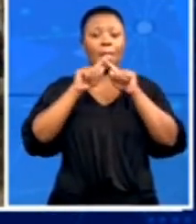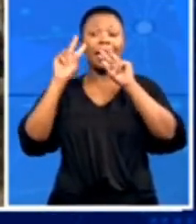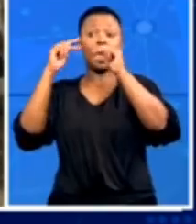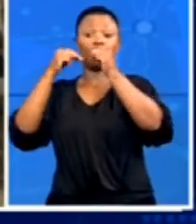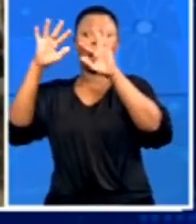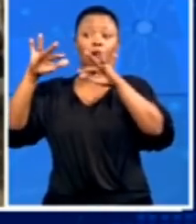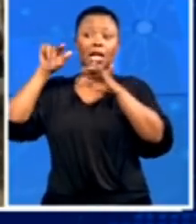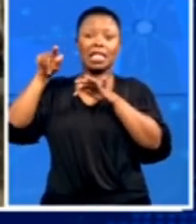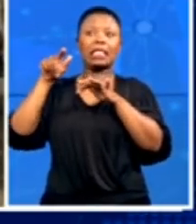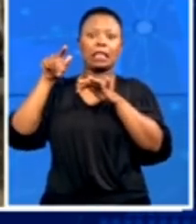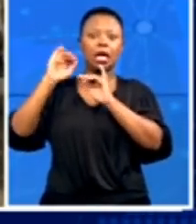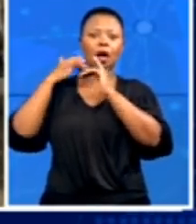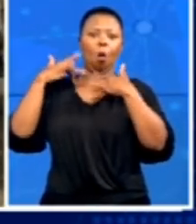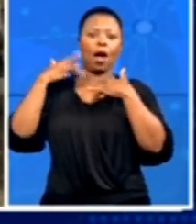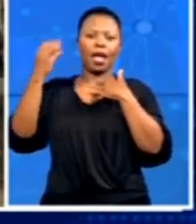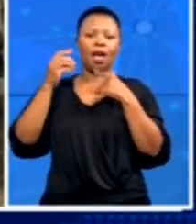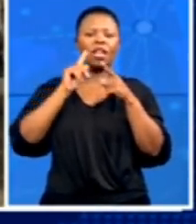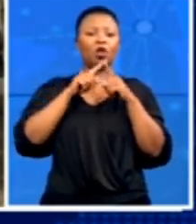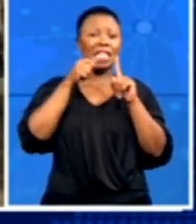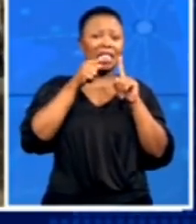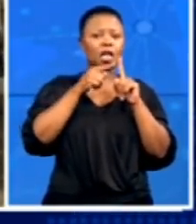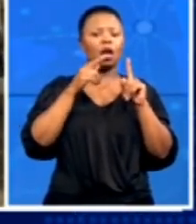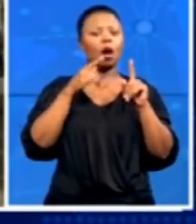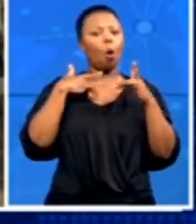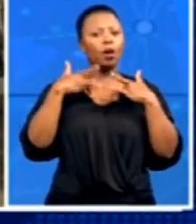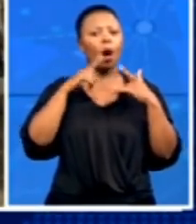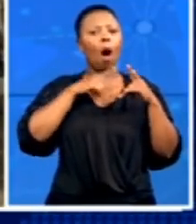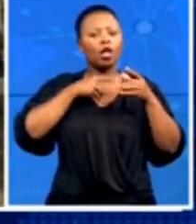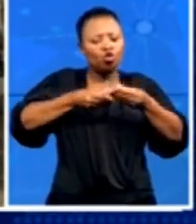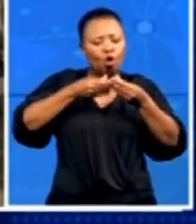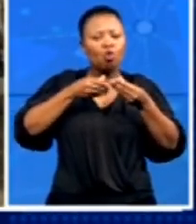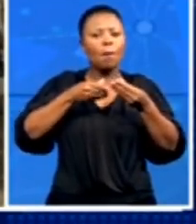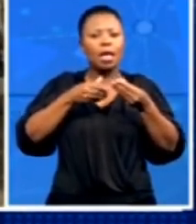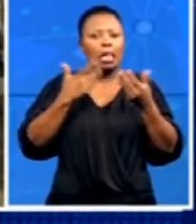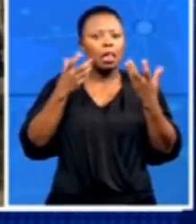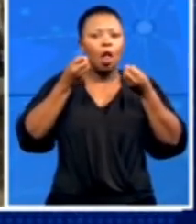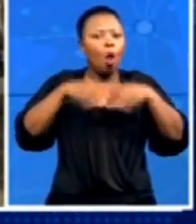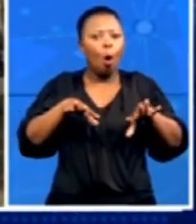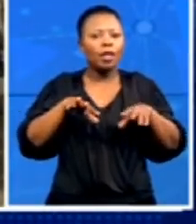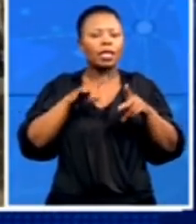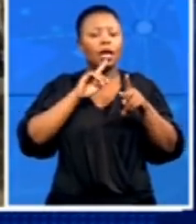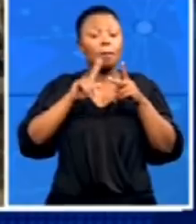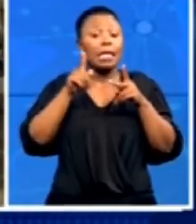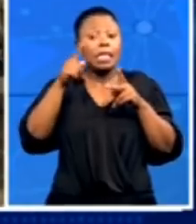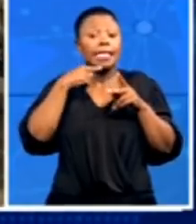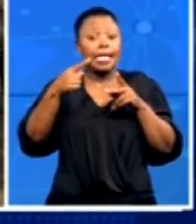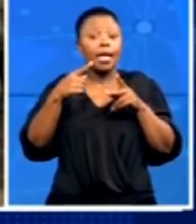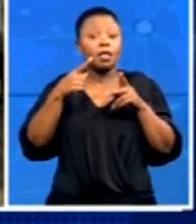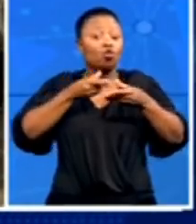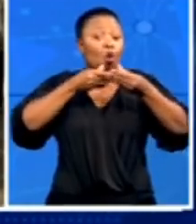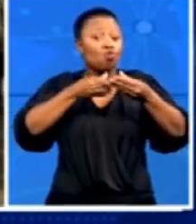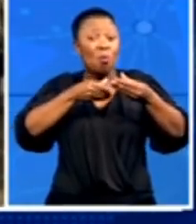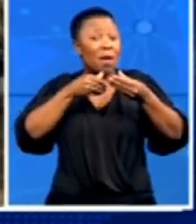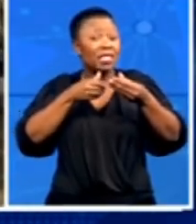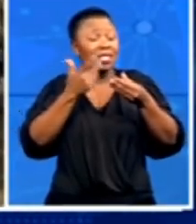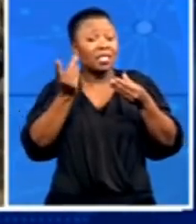concerned with regards to the documents that have been lost. Understandably, we won't know exactly what documents have been lost, but give us a